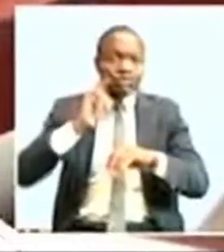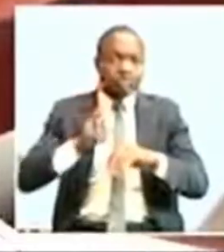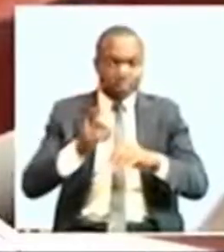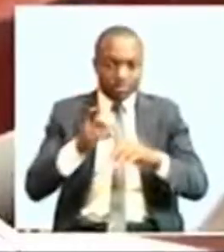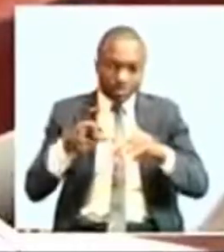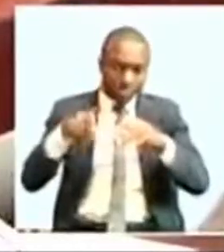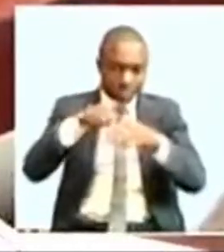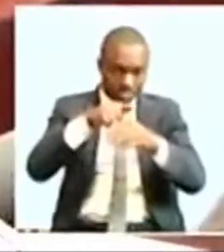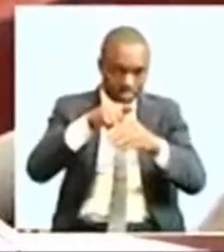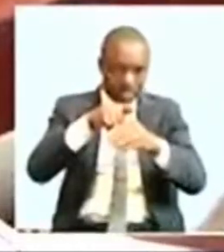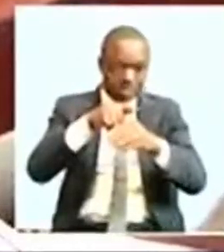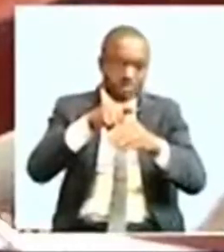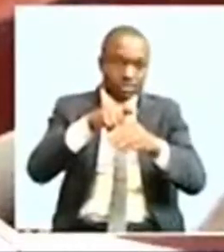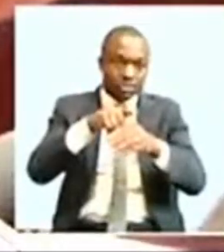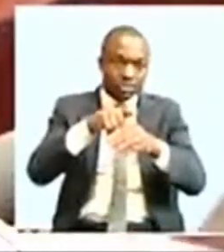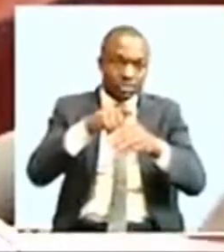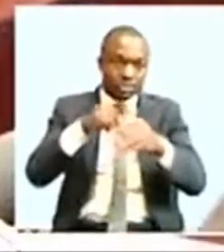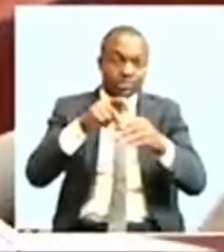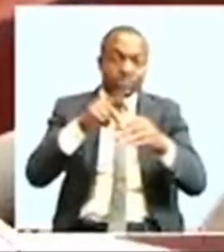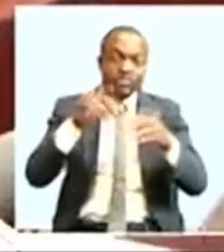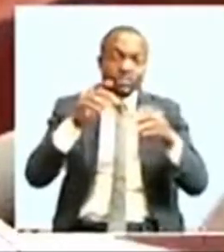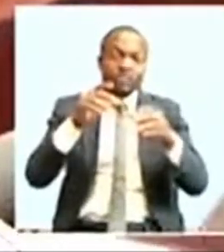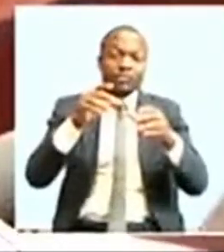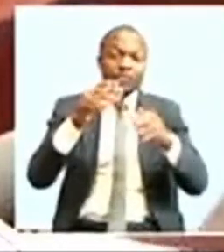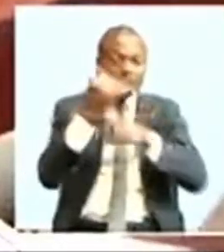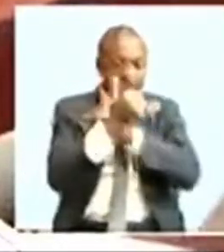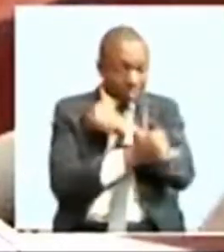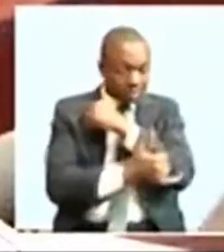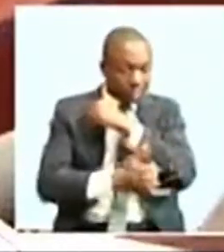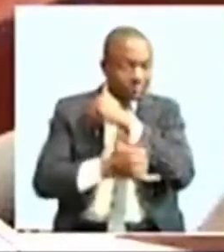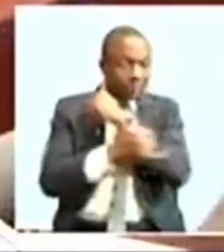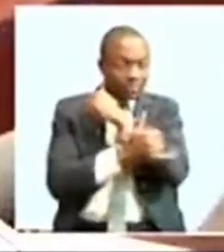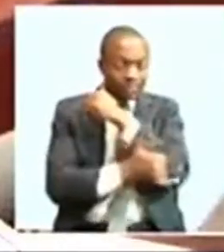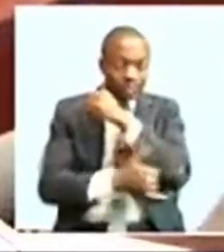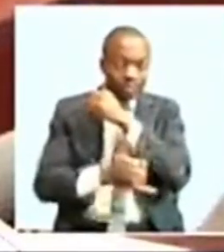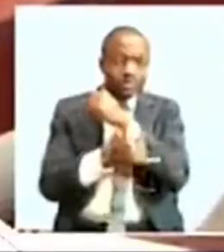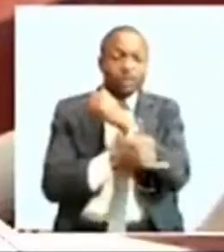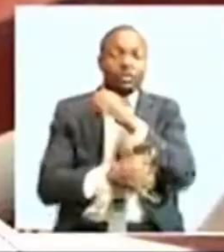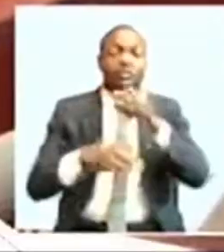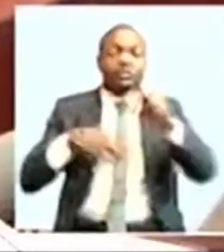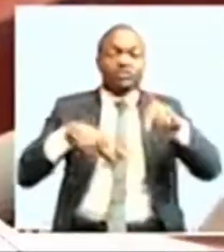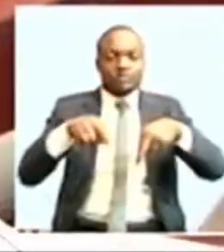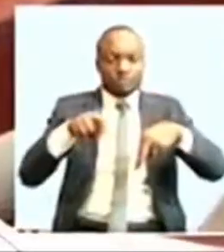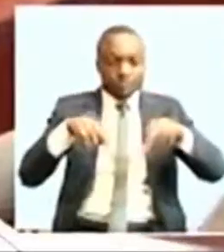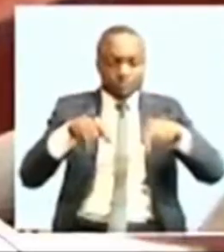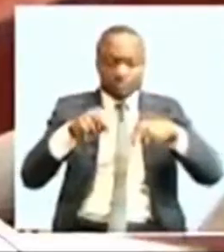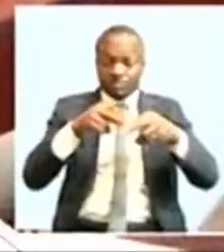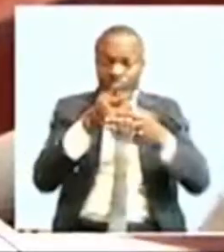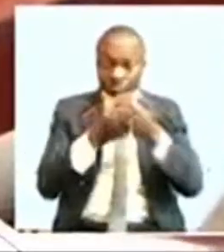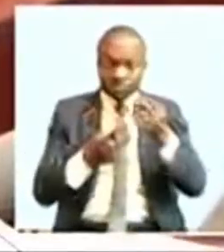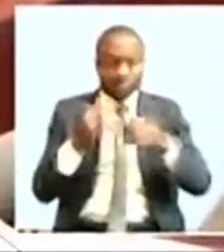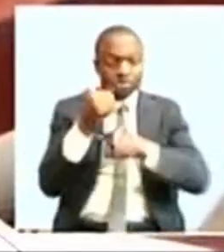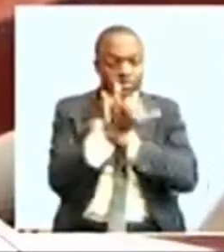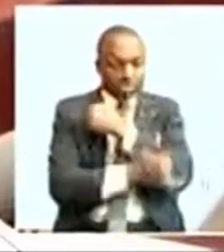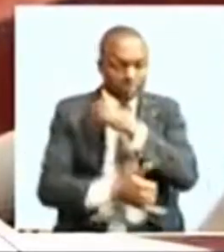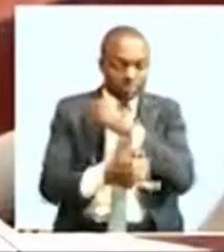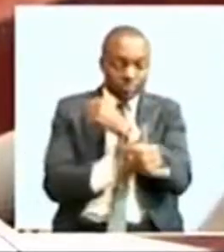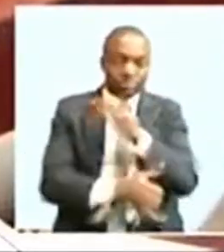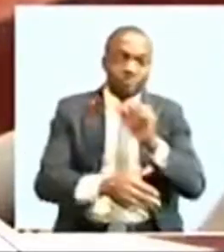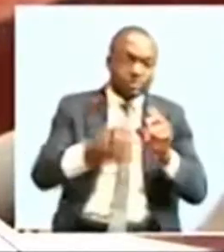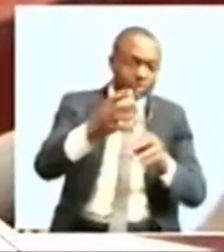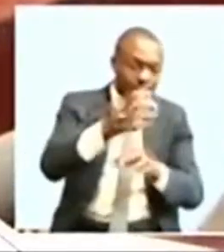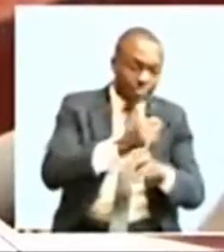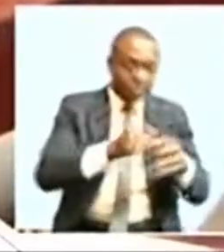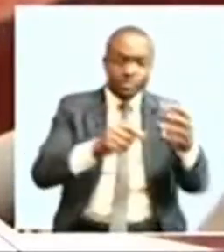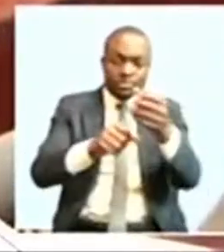key role with regards to the diplomatic ties, and also ensure that both parties are at a win-win situation with that